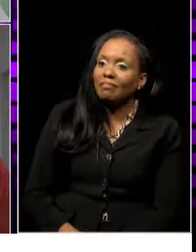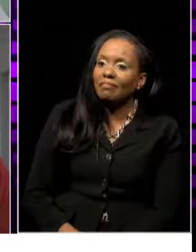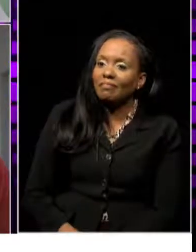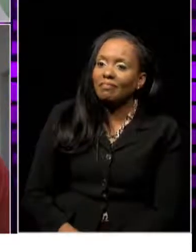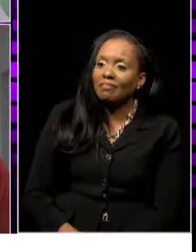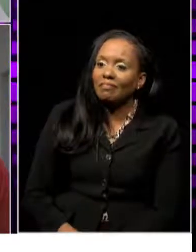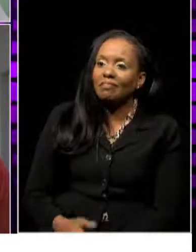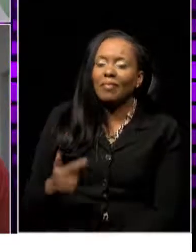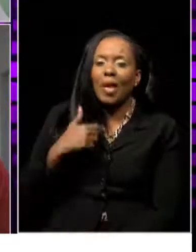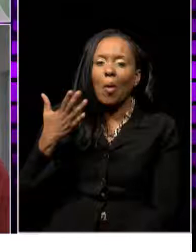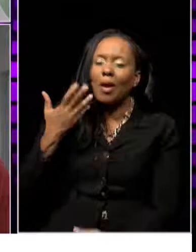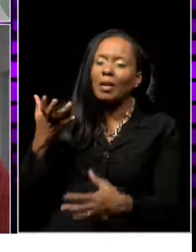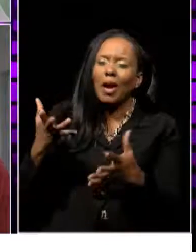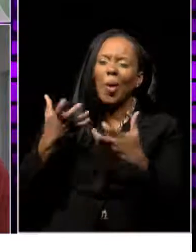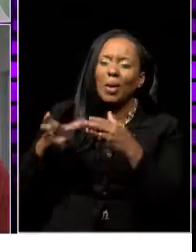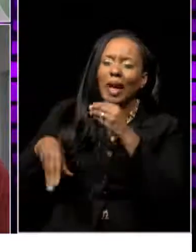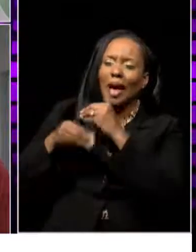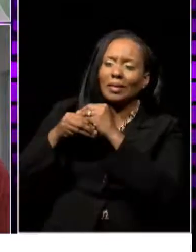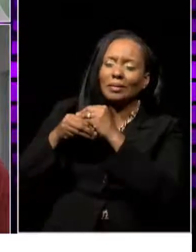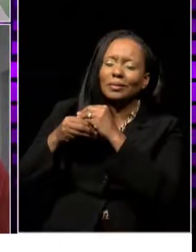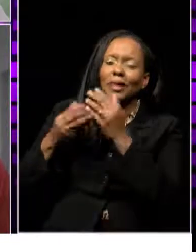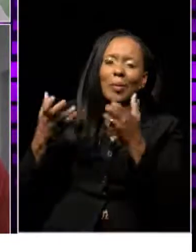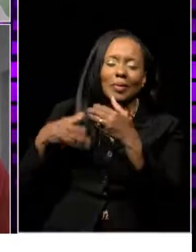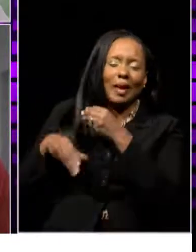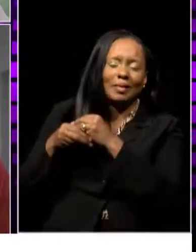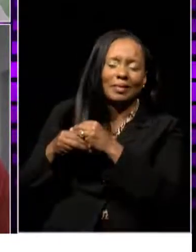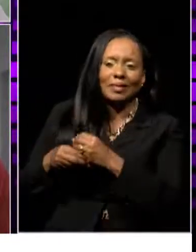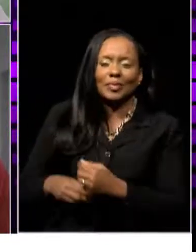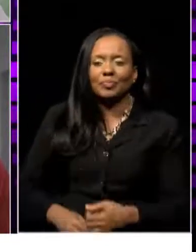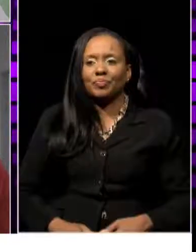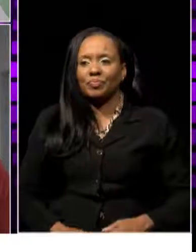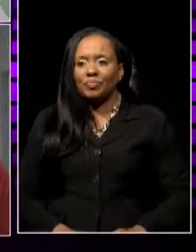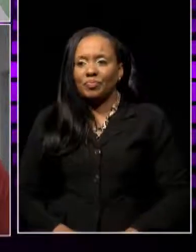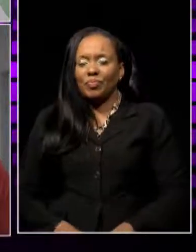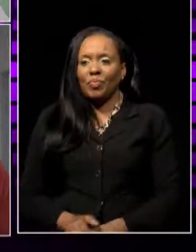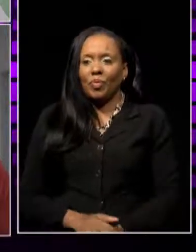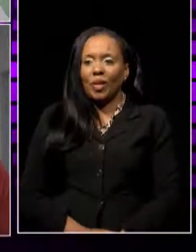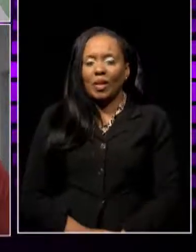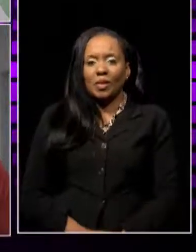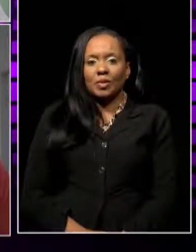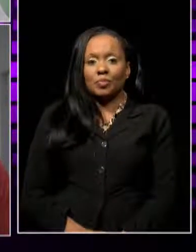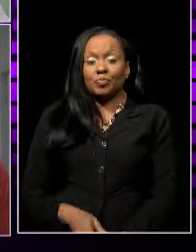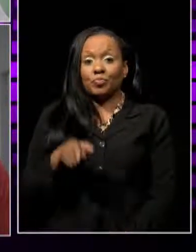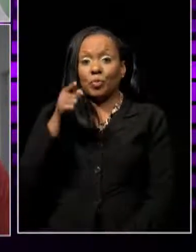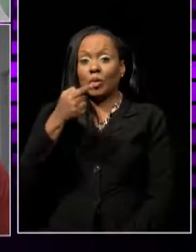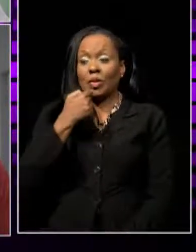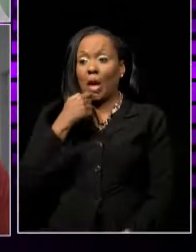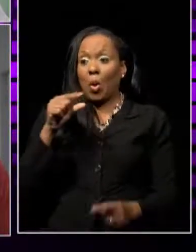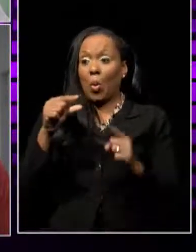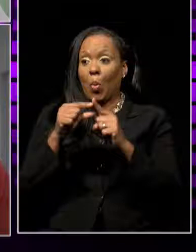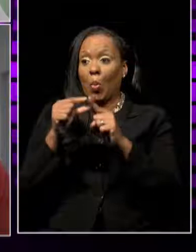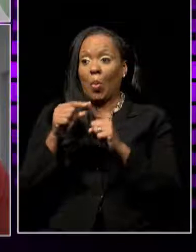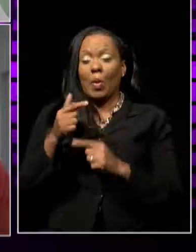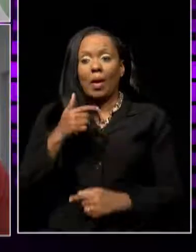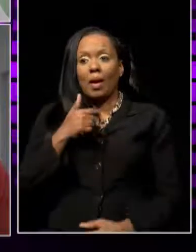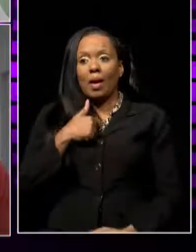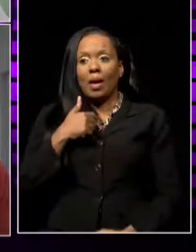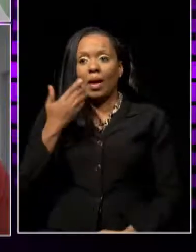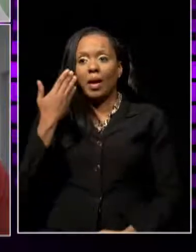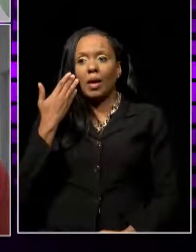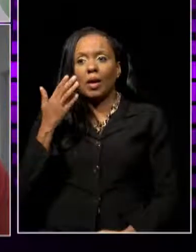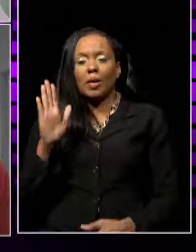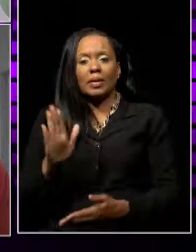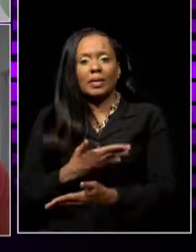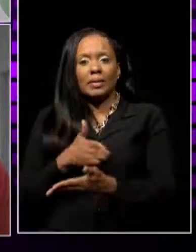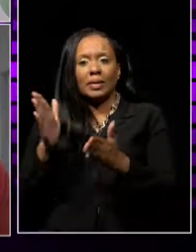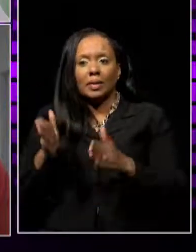An addition. You just said a word that I was going to come up with, and there was a song. I don't know the Jamaican artist, but he